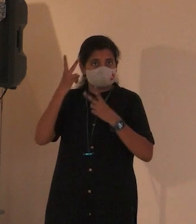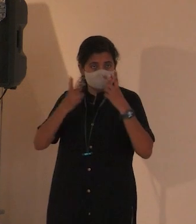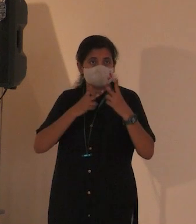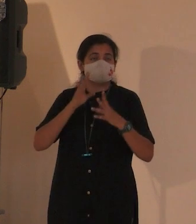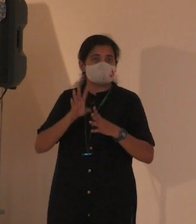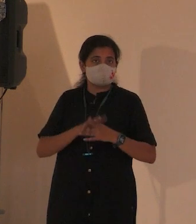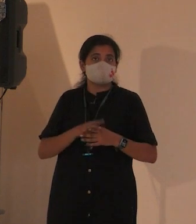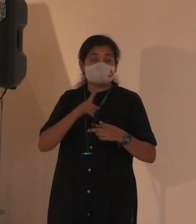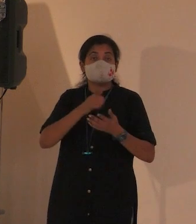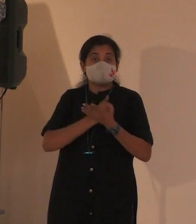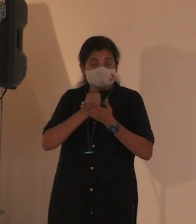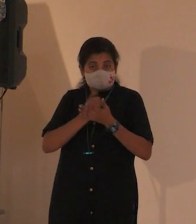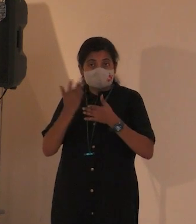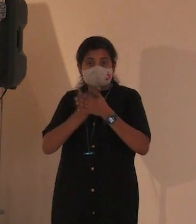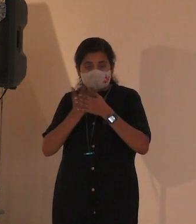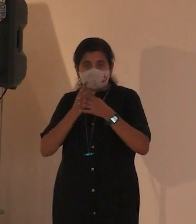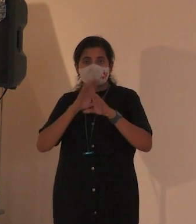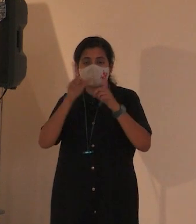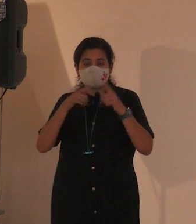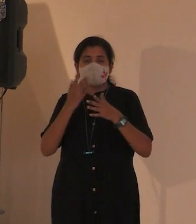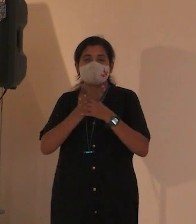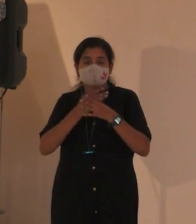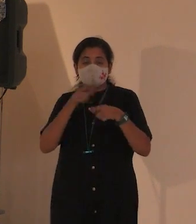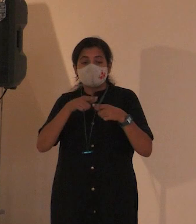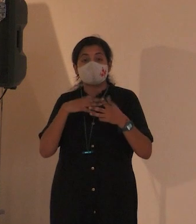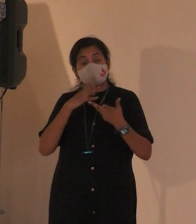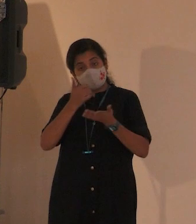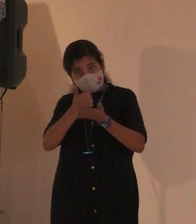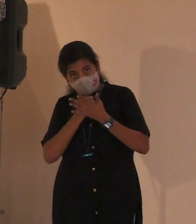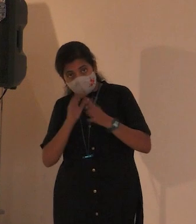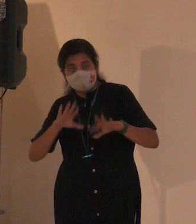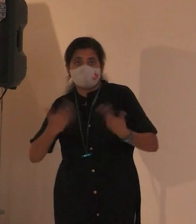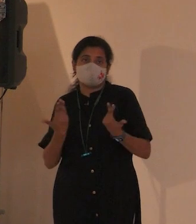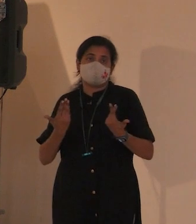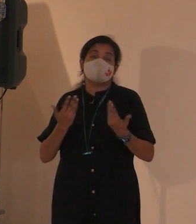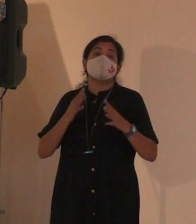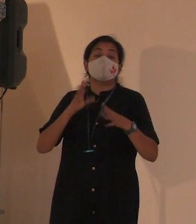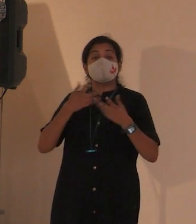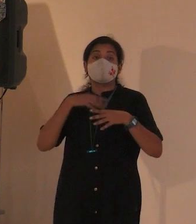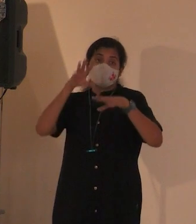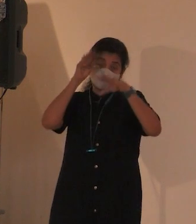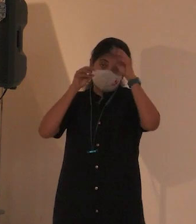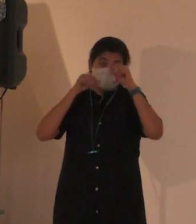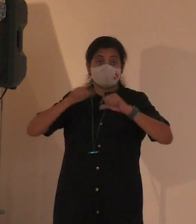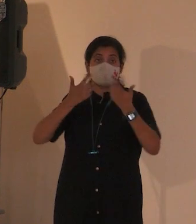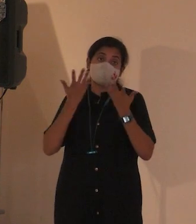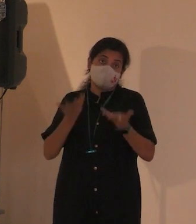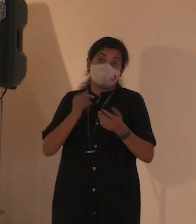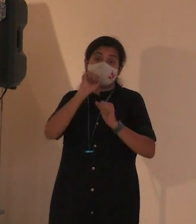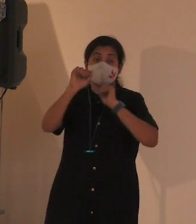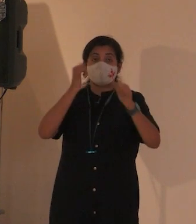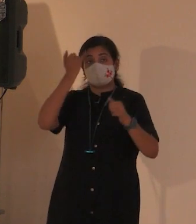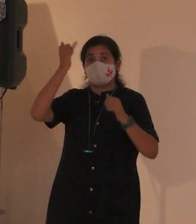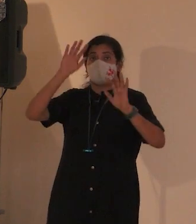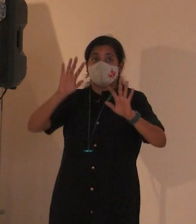then try to catalog and curate it in any way that they can help us, as well as we are learning things from them and they are learning things from